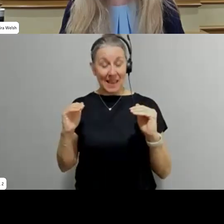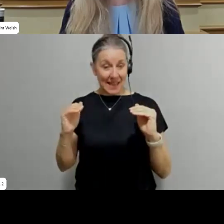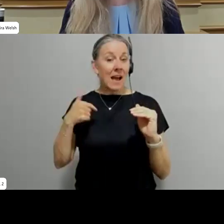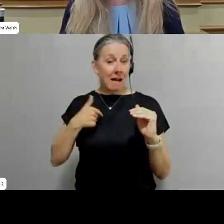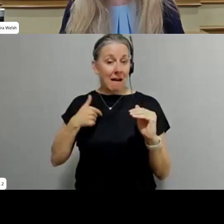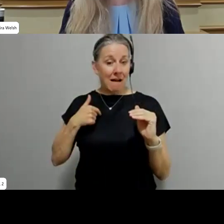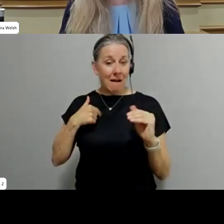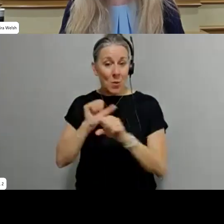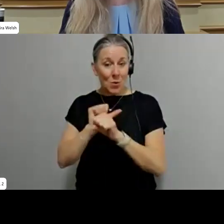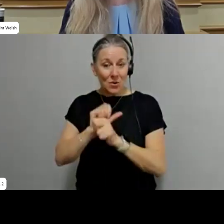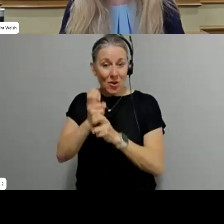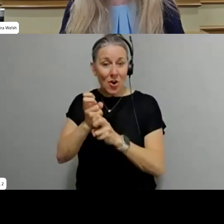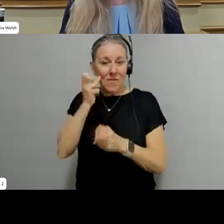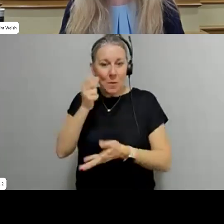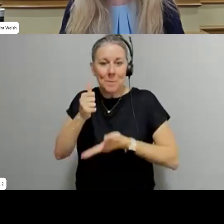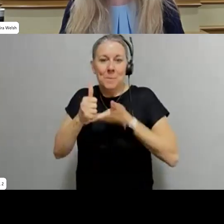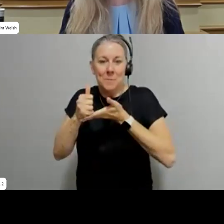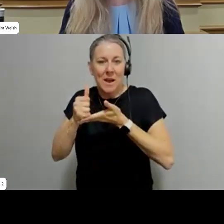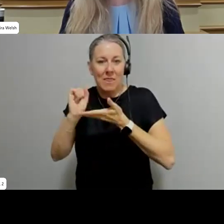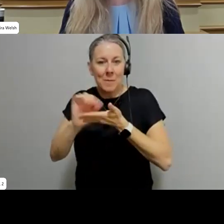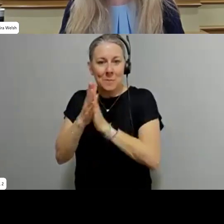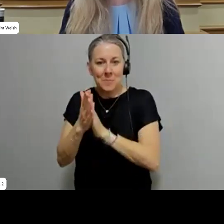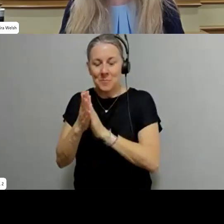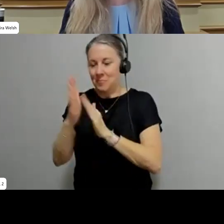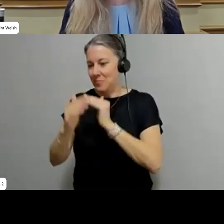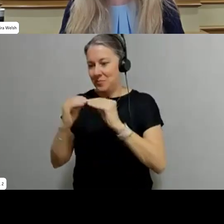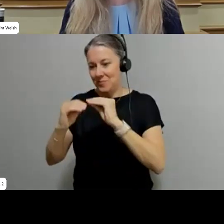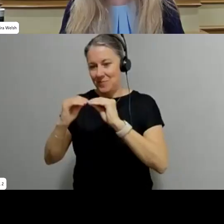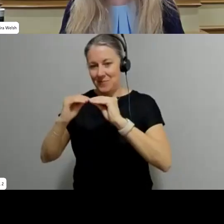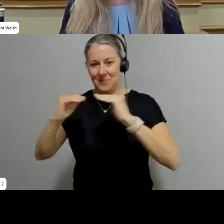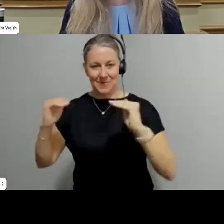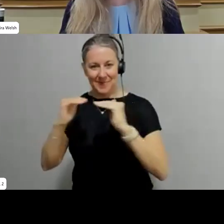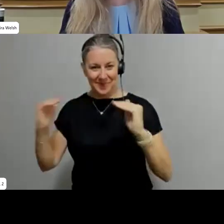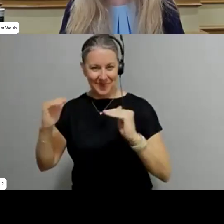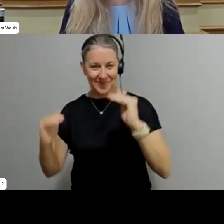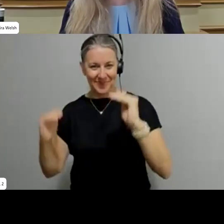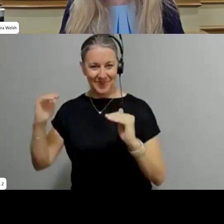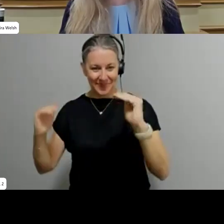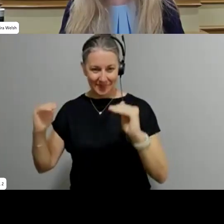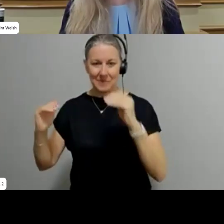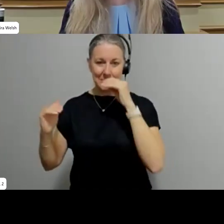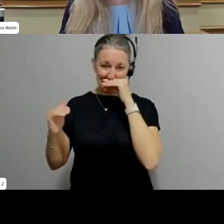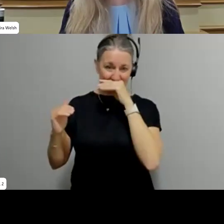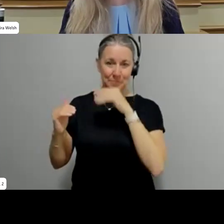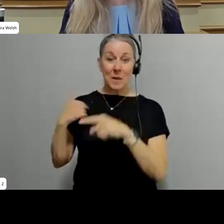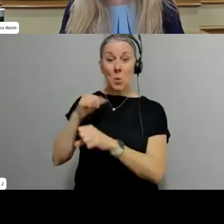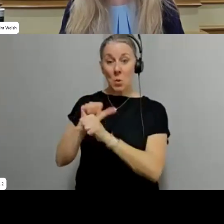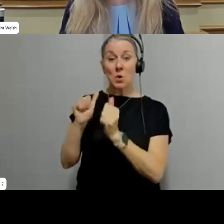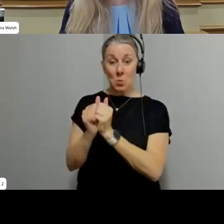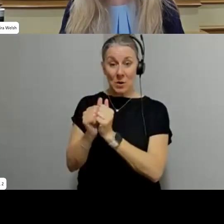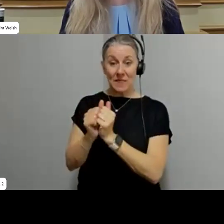response team, worked with a detective, and I also initiated Age-Friendly Waterloo